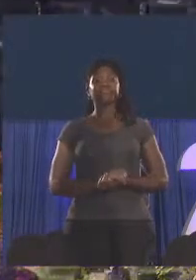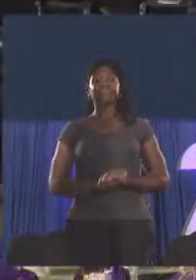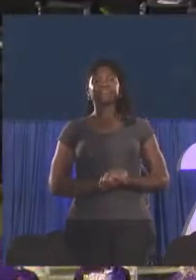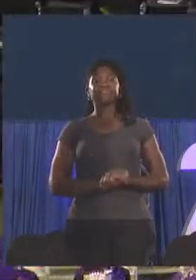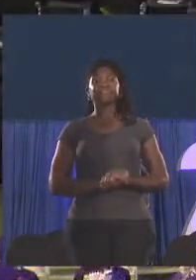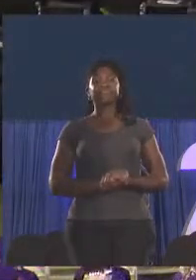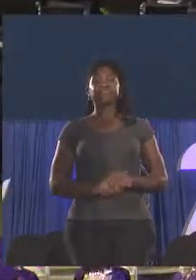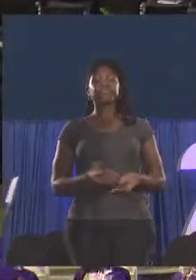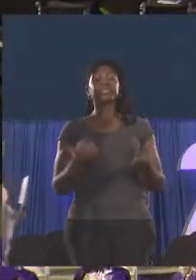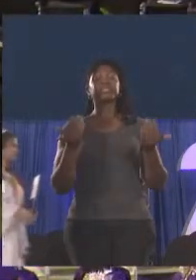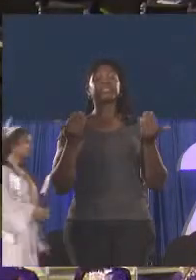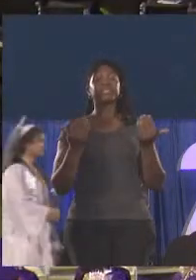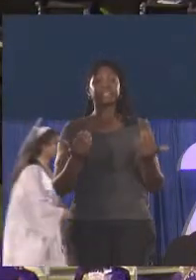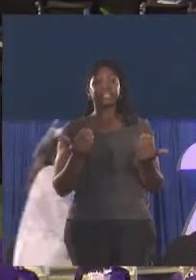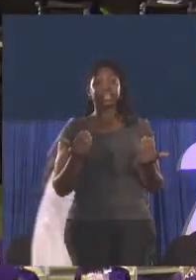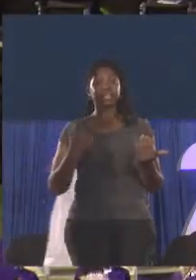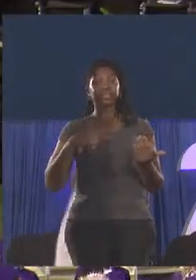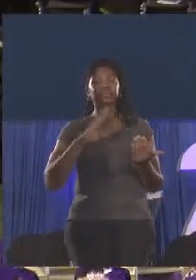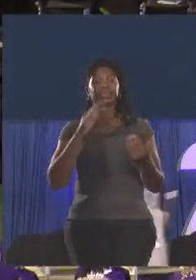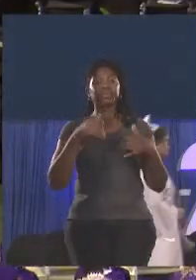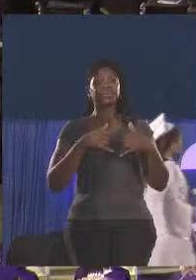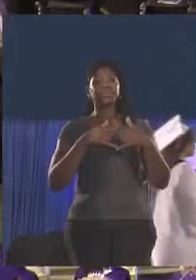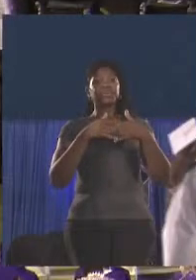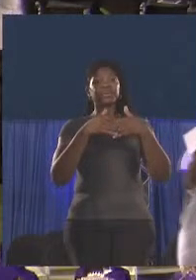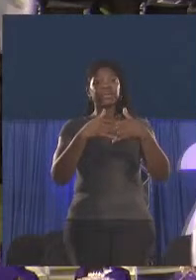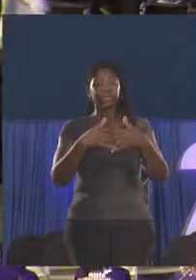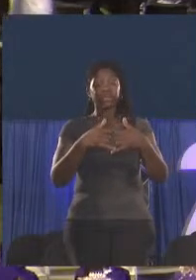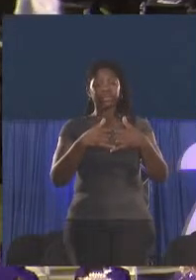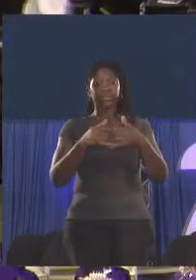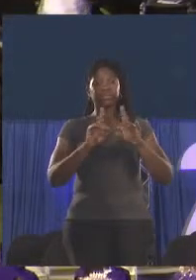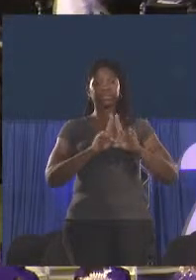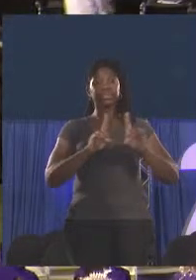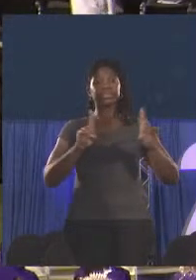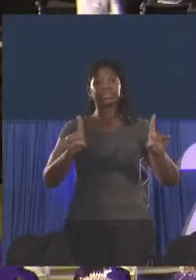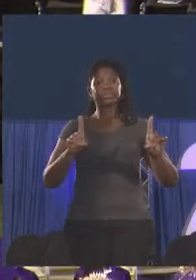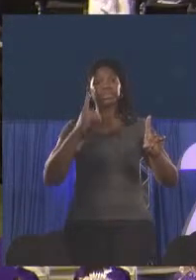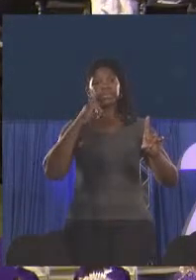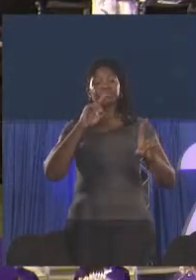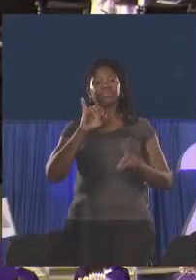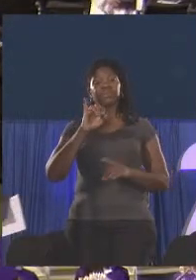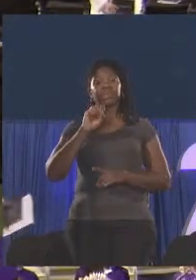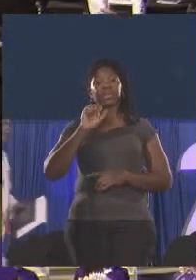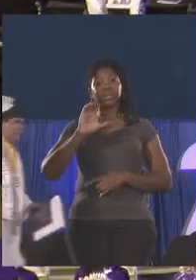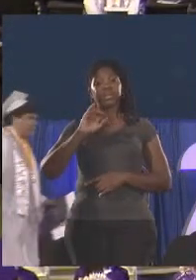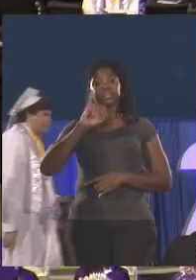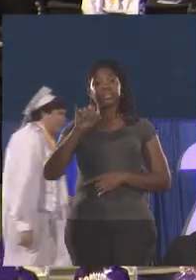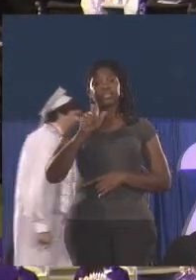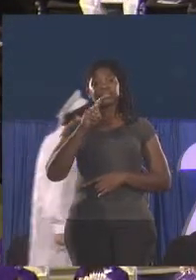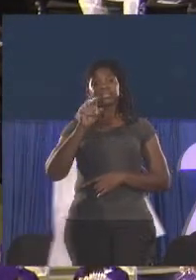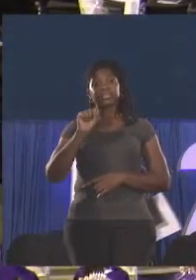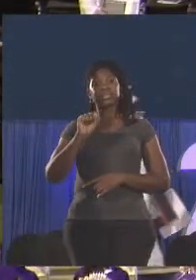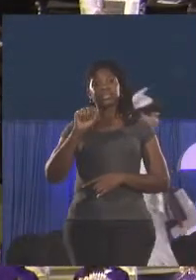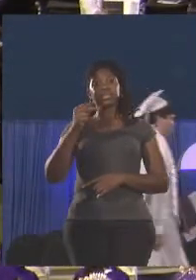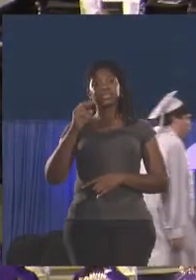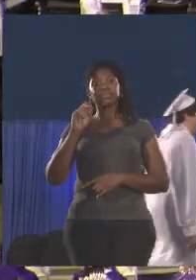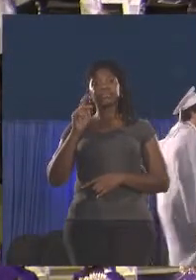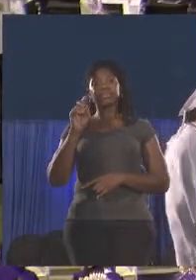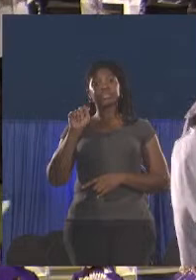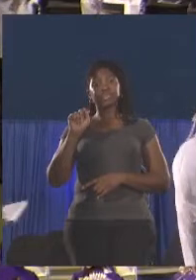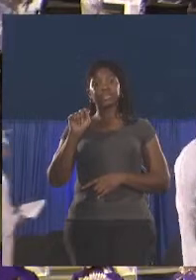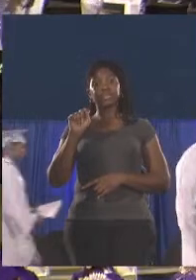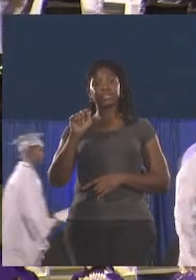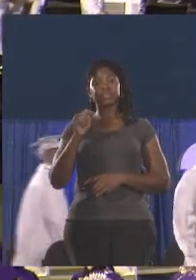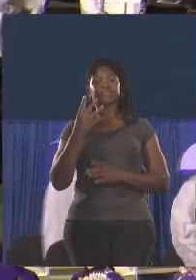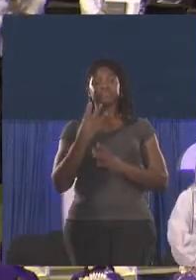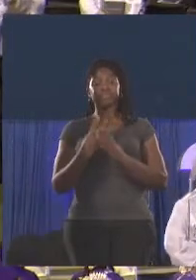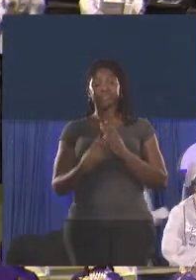At this time, we will award a posthumous diploma for Isaac James Hockett.